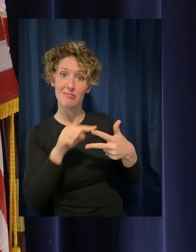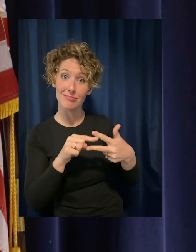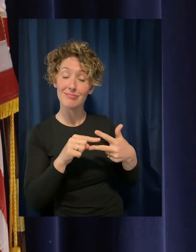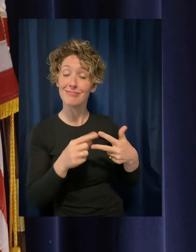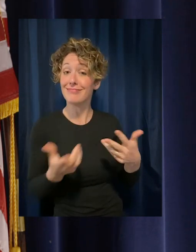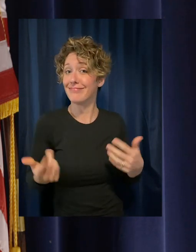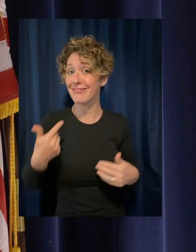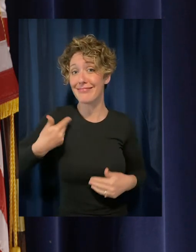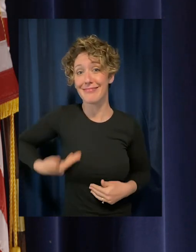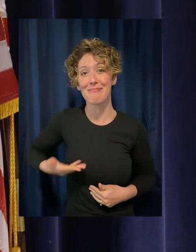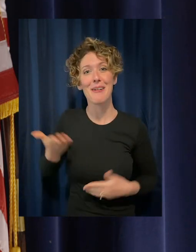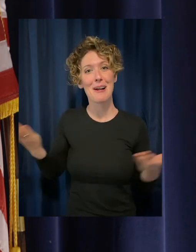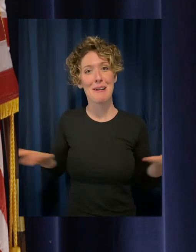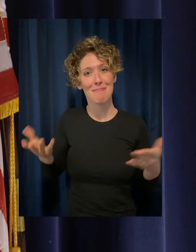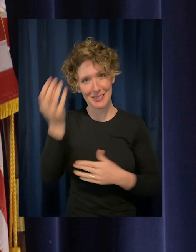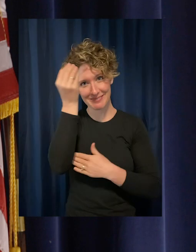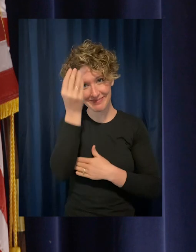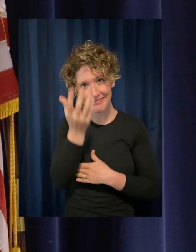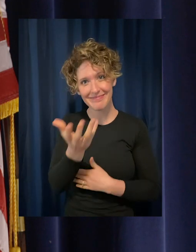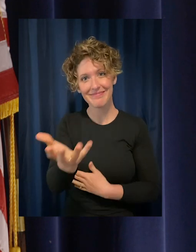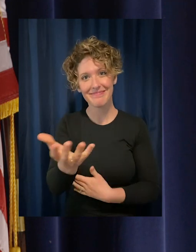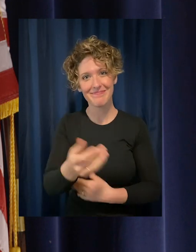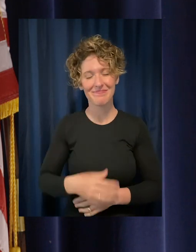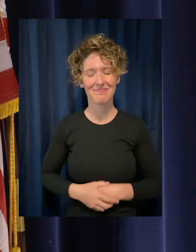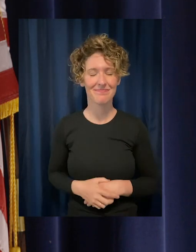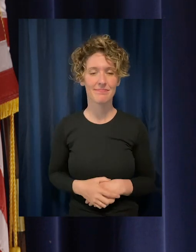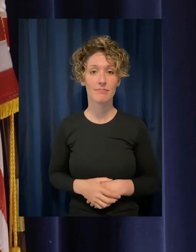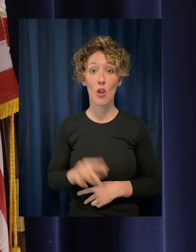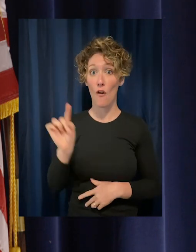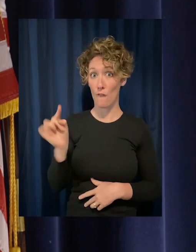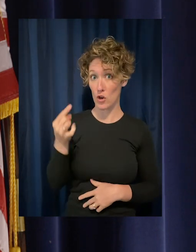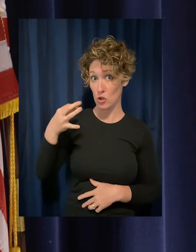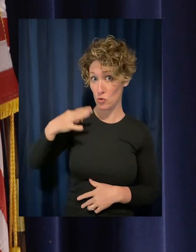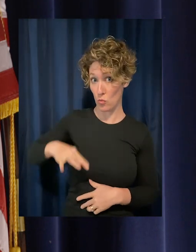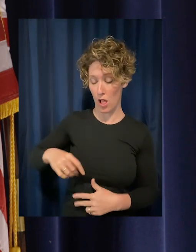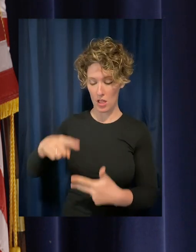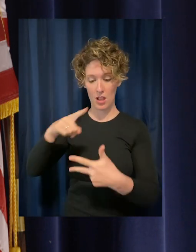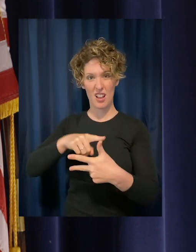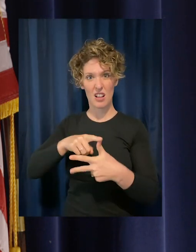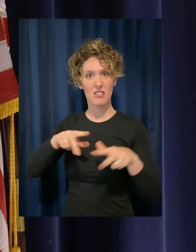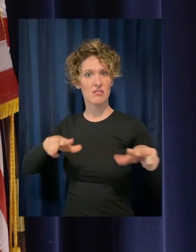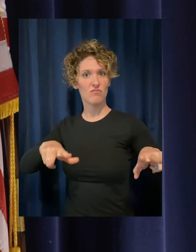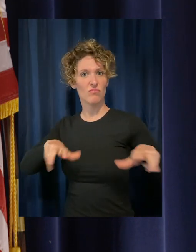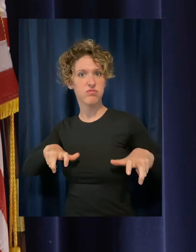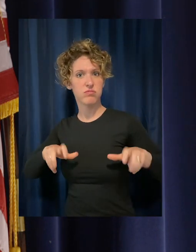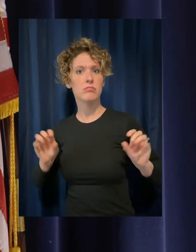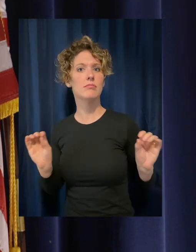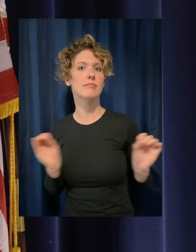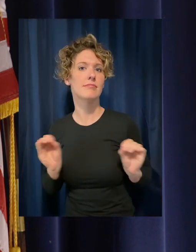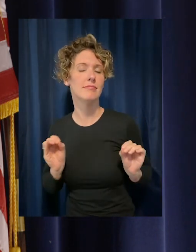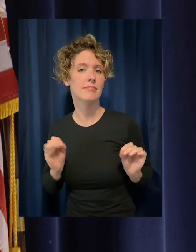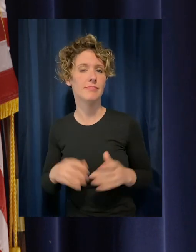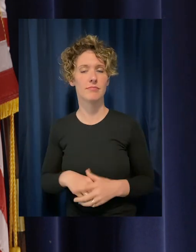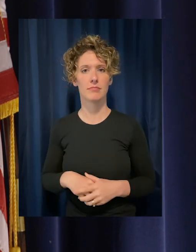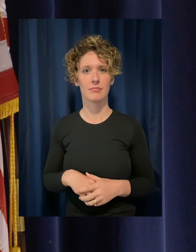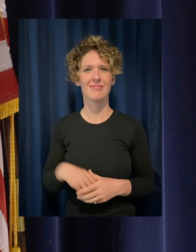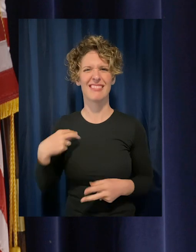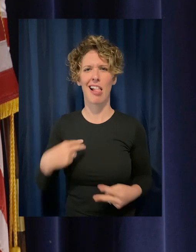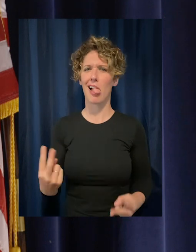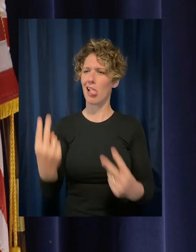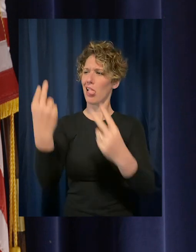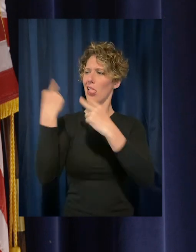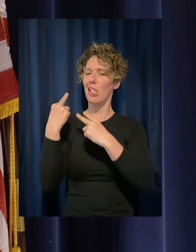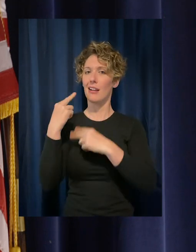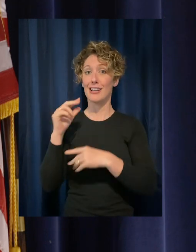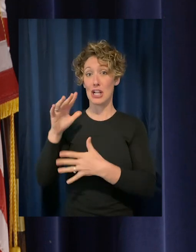am here to tell you. Our first quality is to be selfless. In our junior year of high school, my